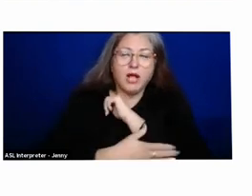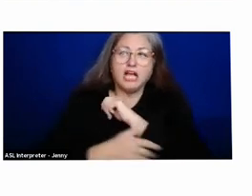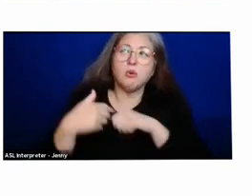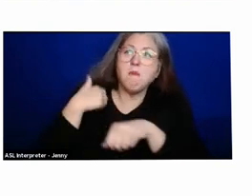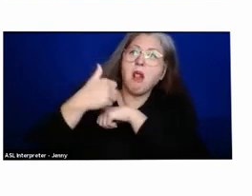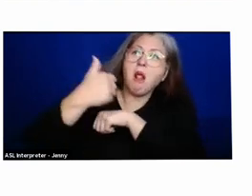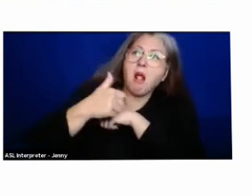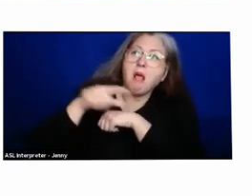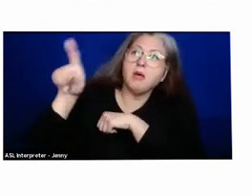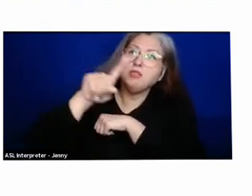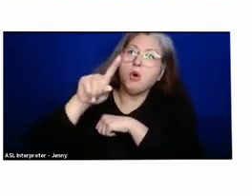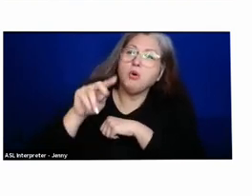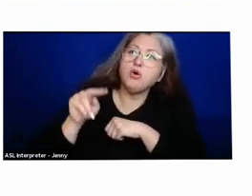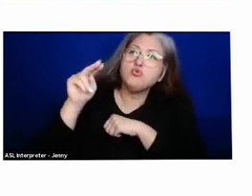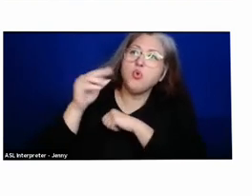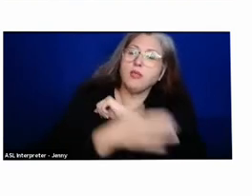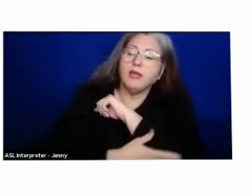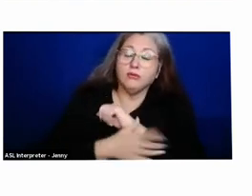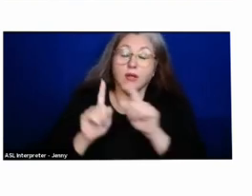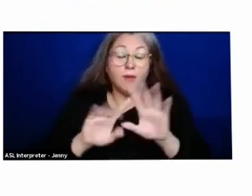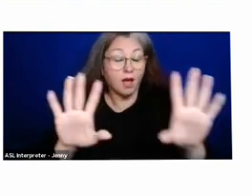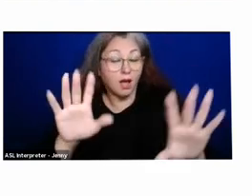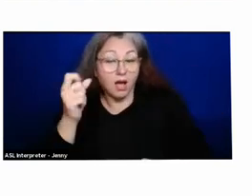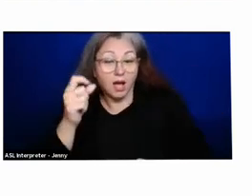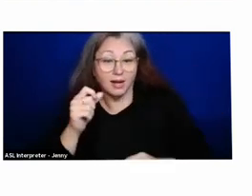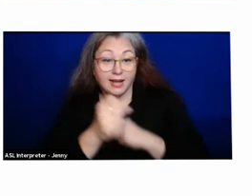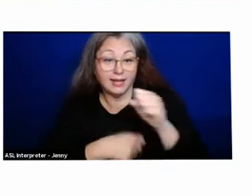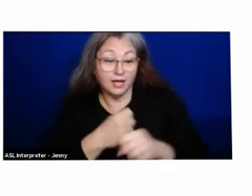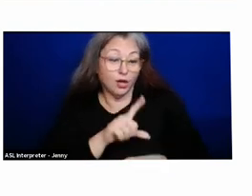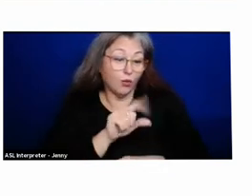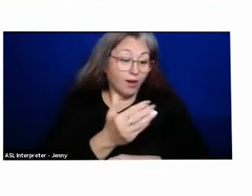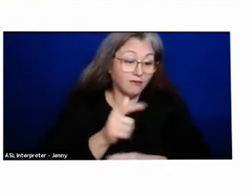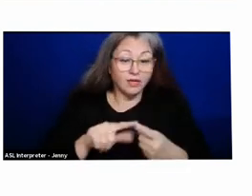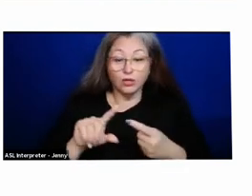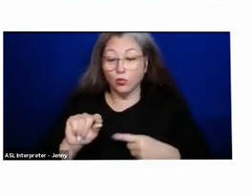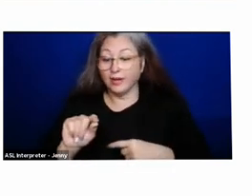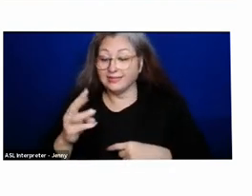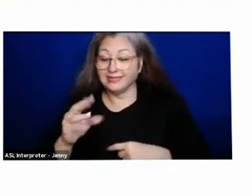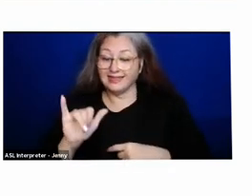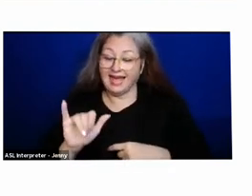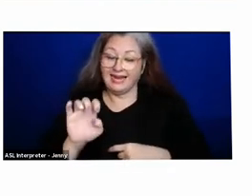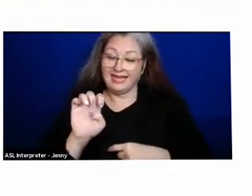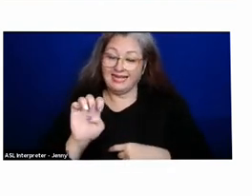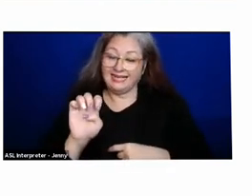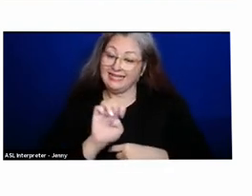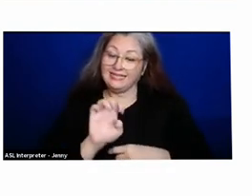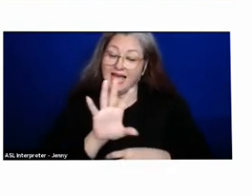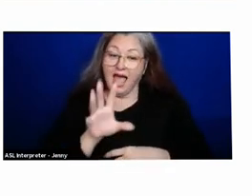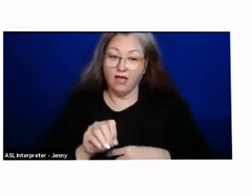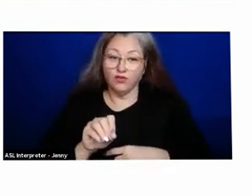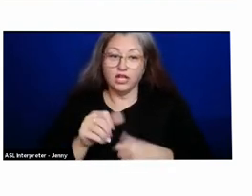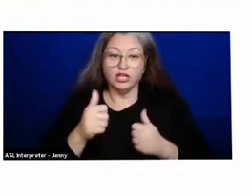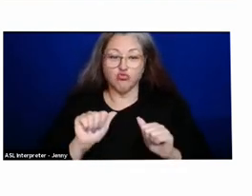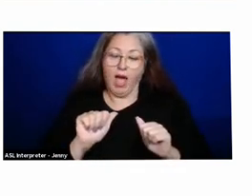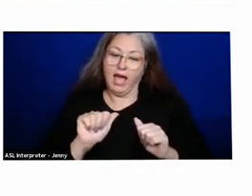north. Okay, fine. In 2015 and 2016, the East African community tried to implement a